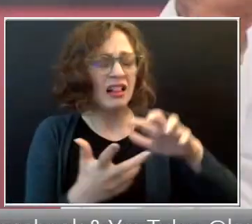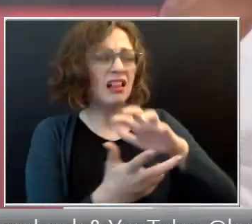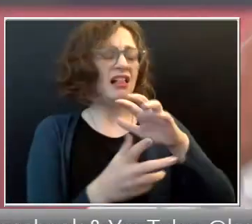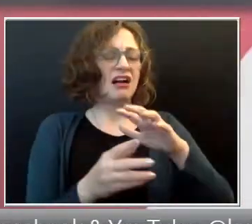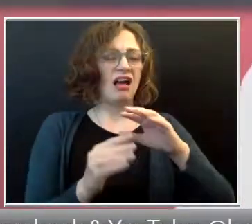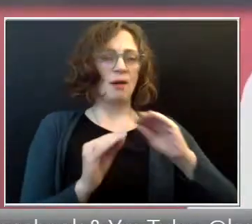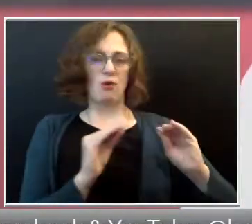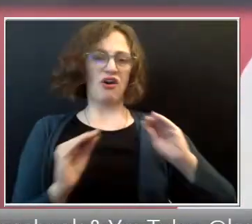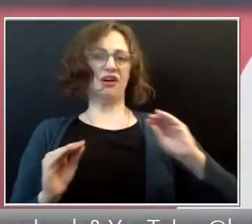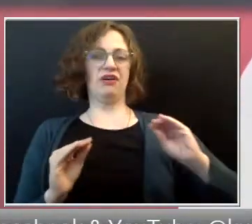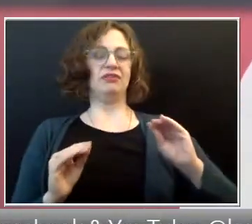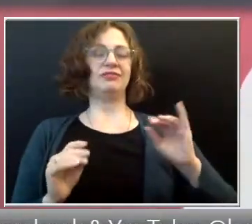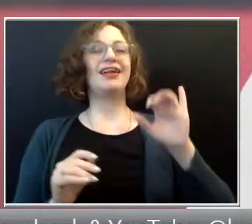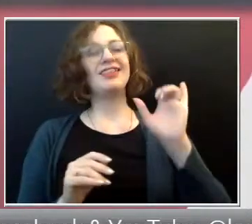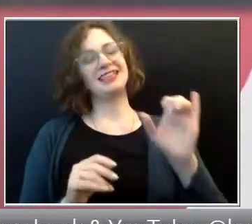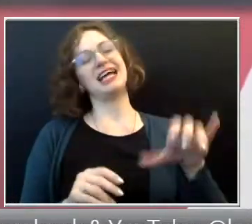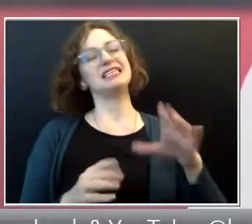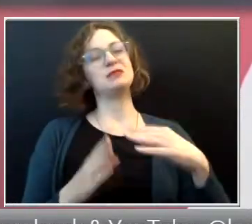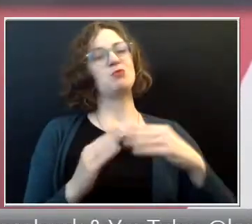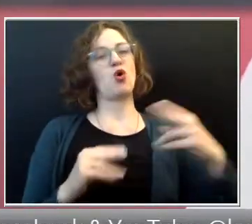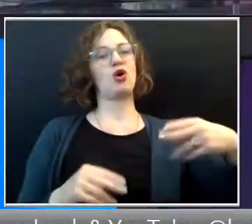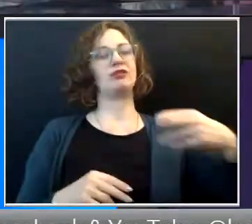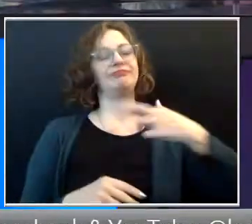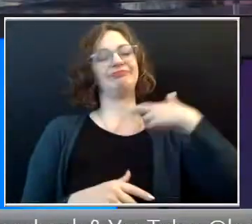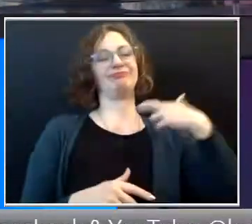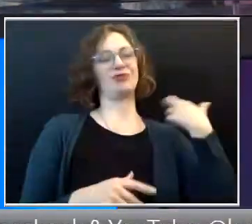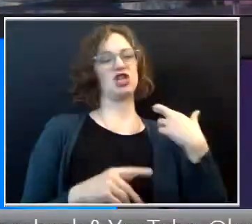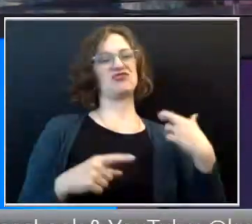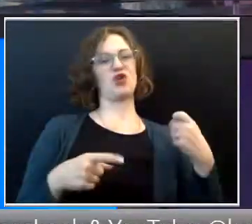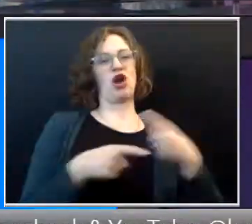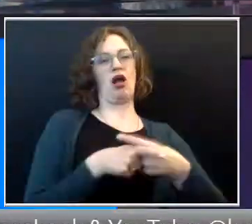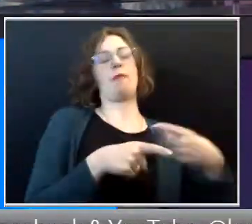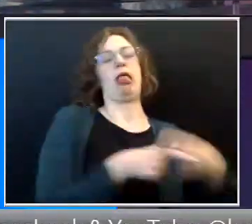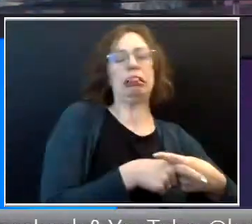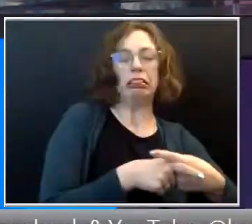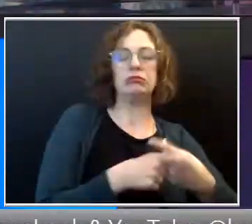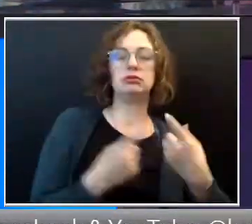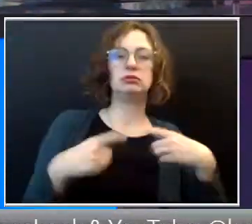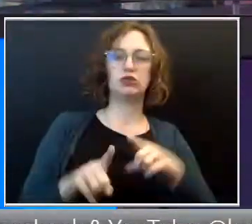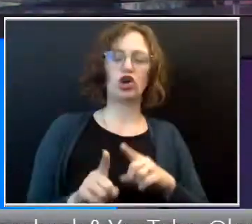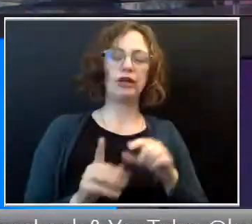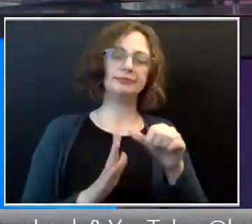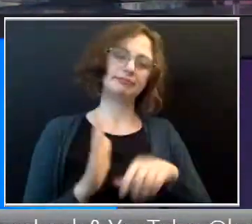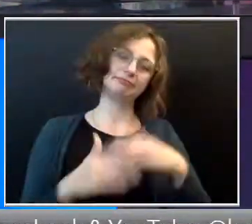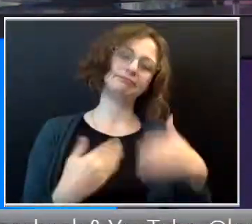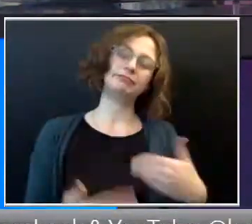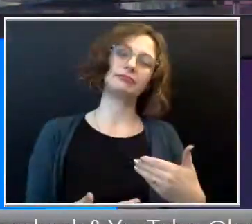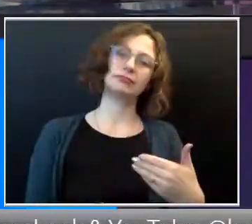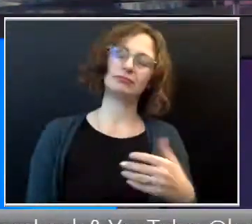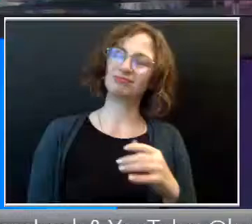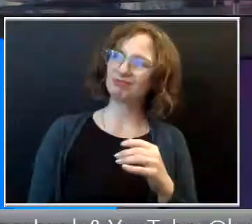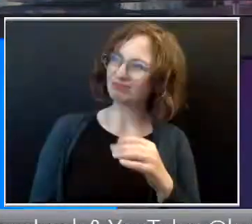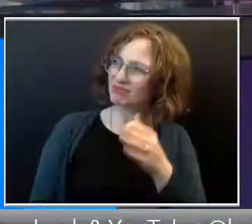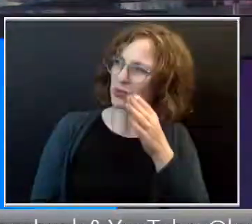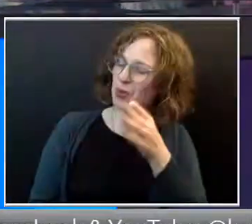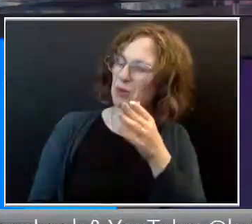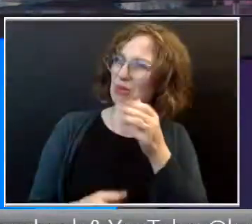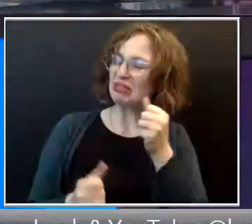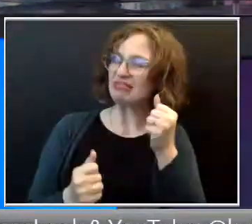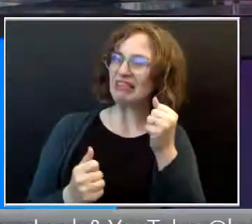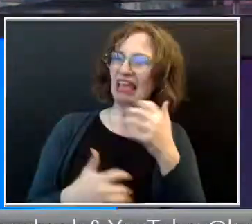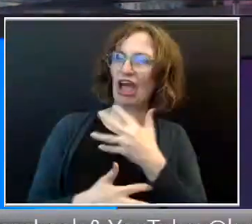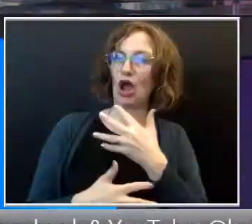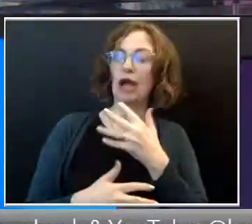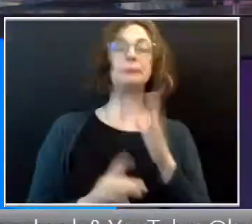the risk of complications during these procedures. So. I think it would be so scary as a patient to be, at least let me say that, I would